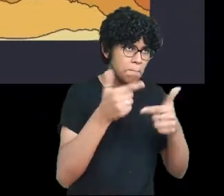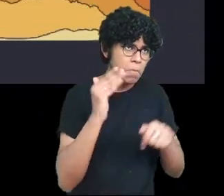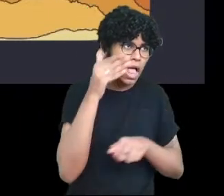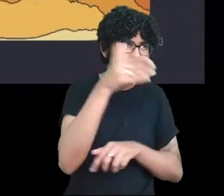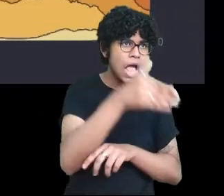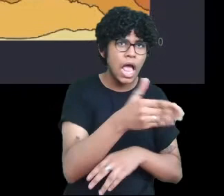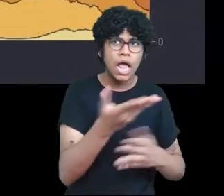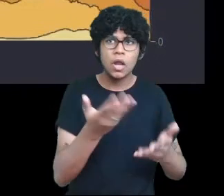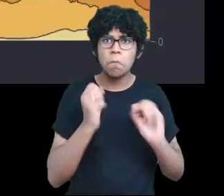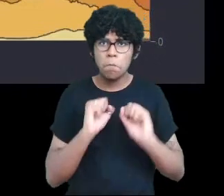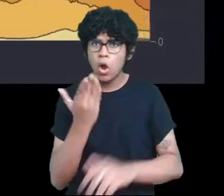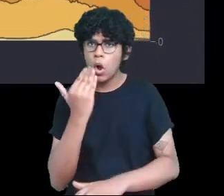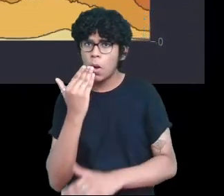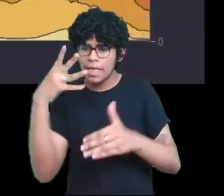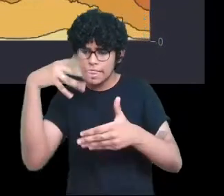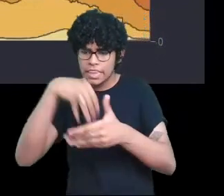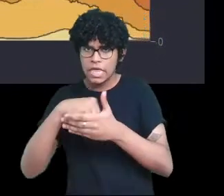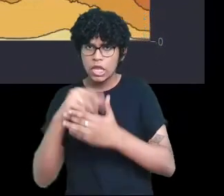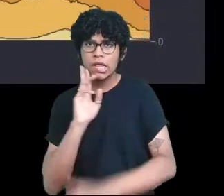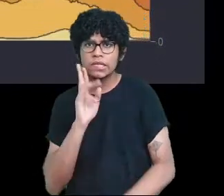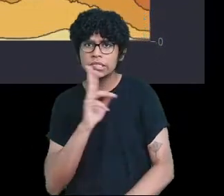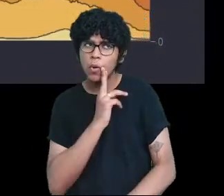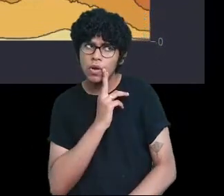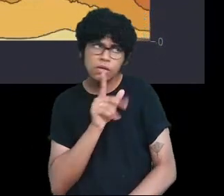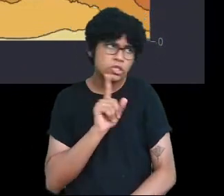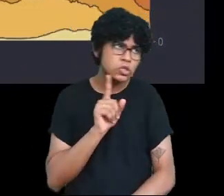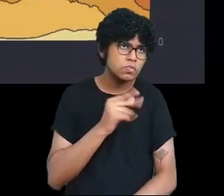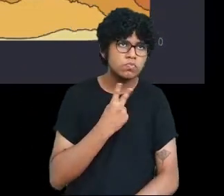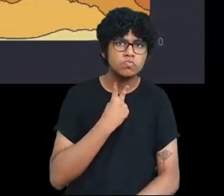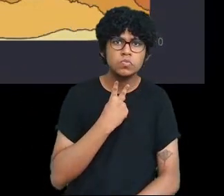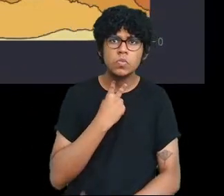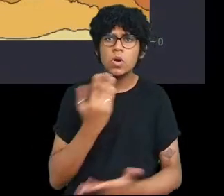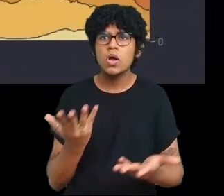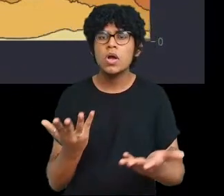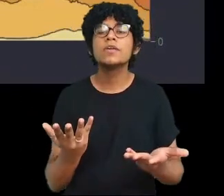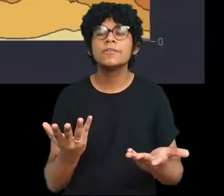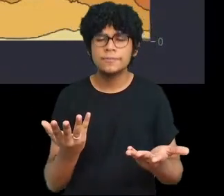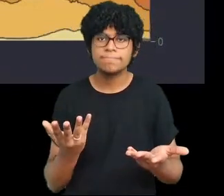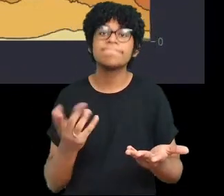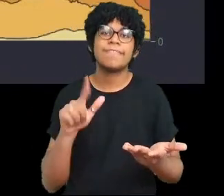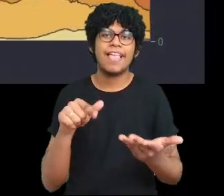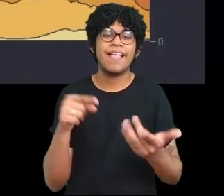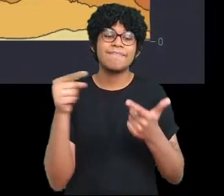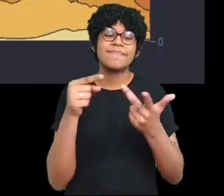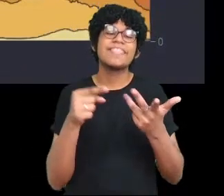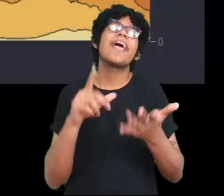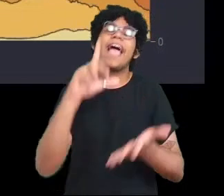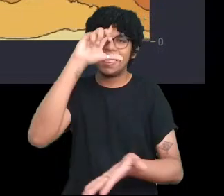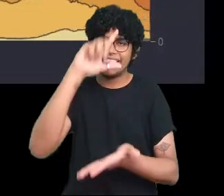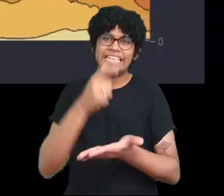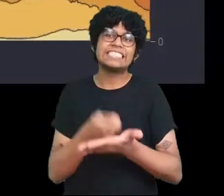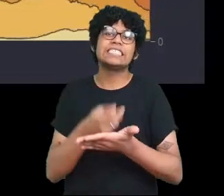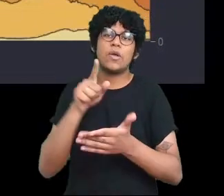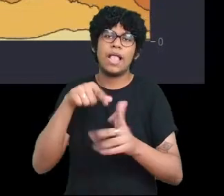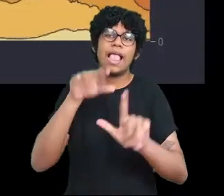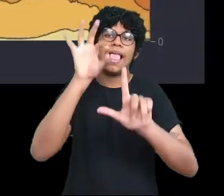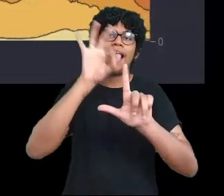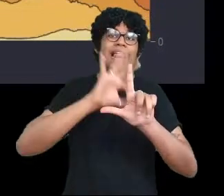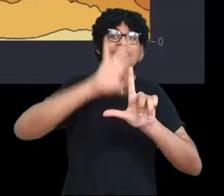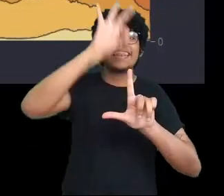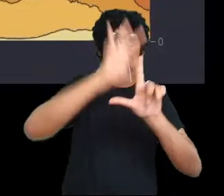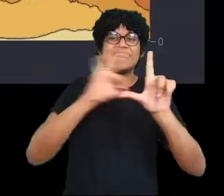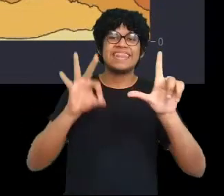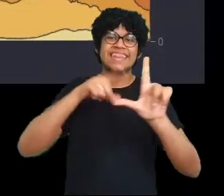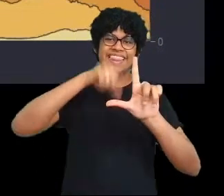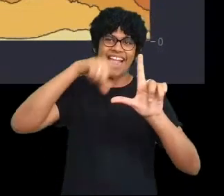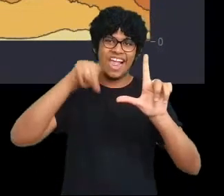restaurant. So these are questions that have been dictated through line charts in the past year. And to think of it, that data having that